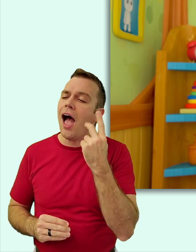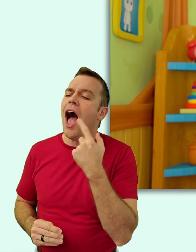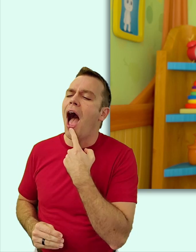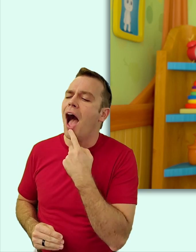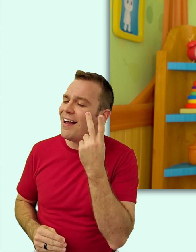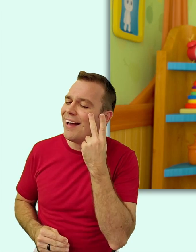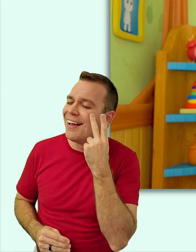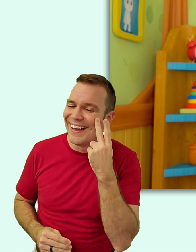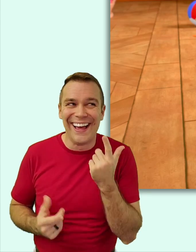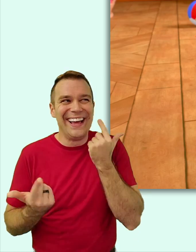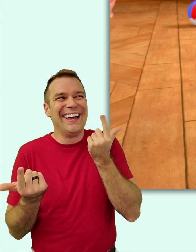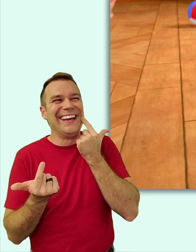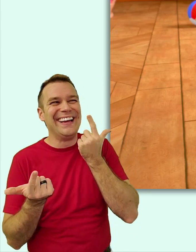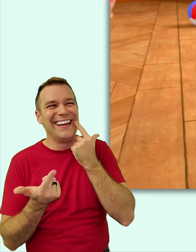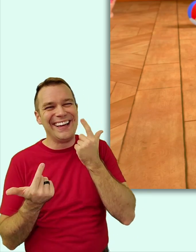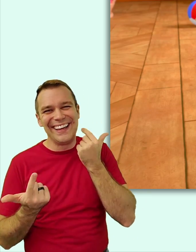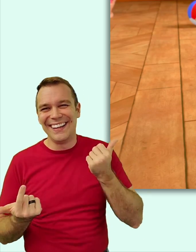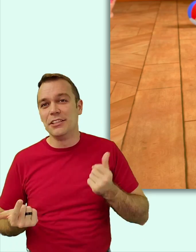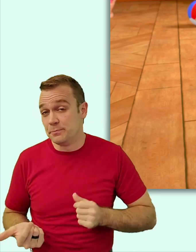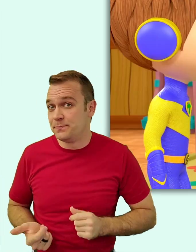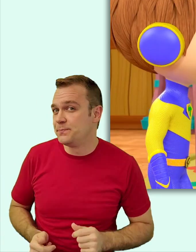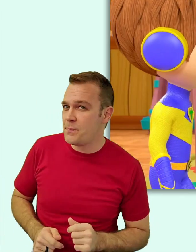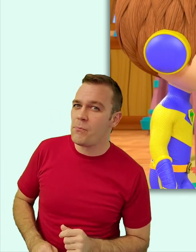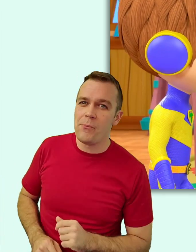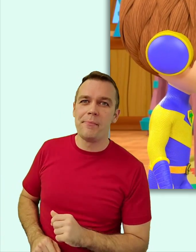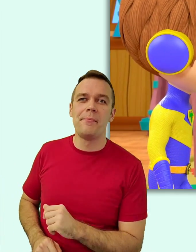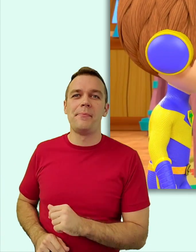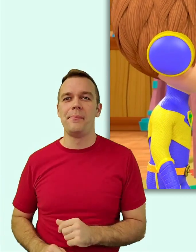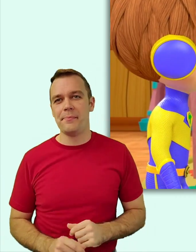mommy. Open your mouth. Ha ha ha.